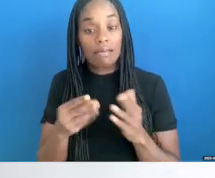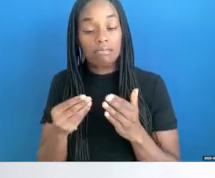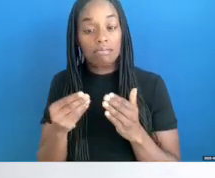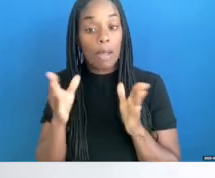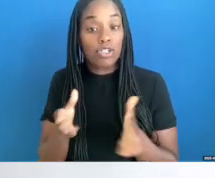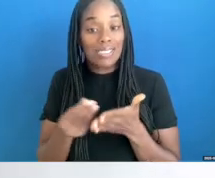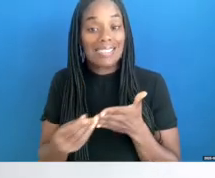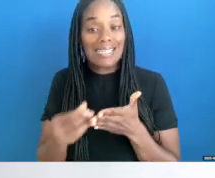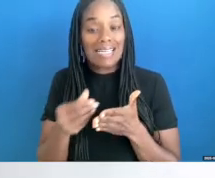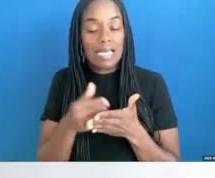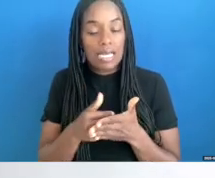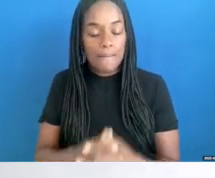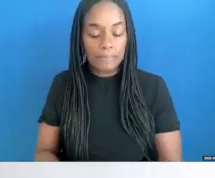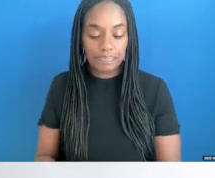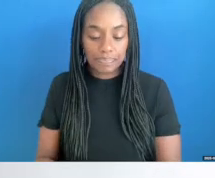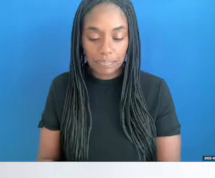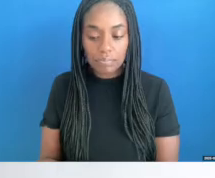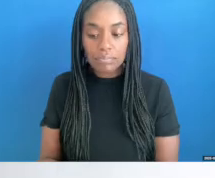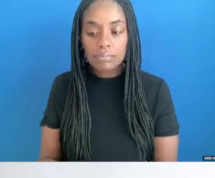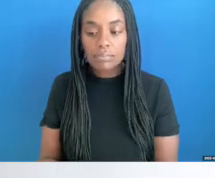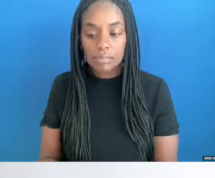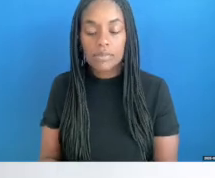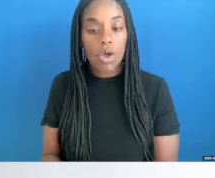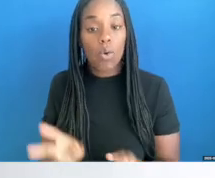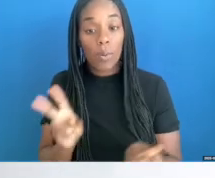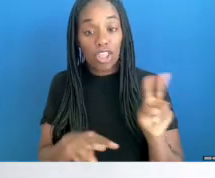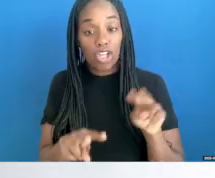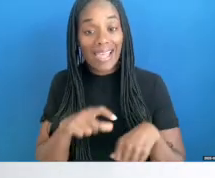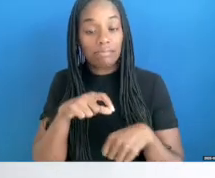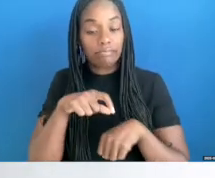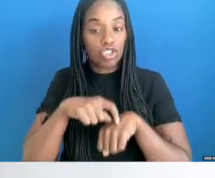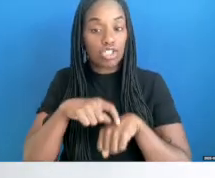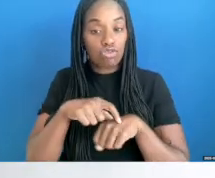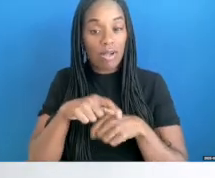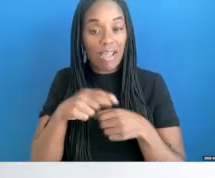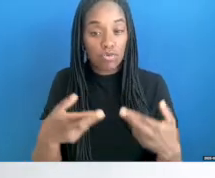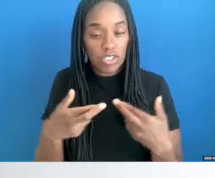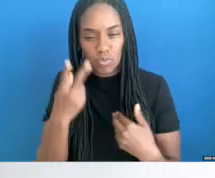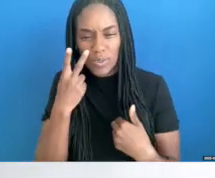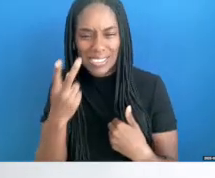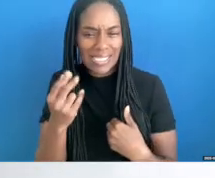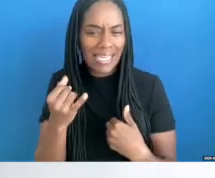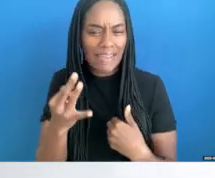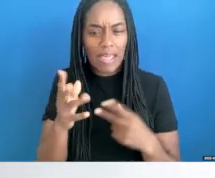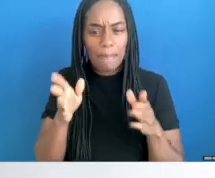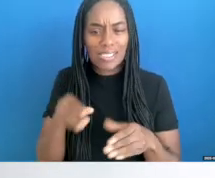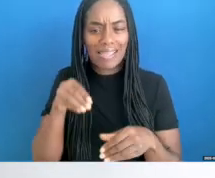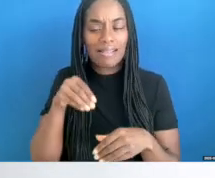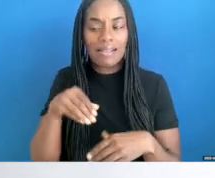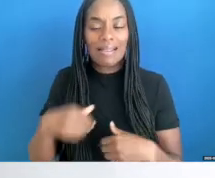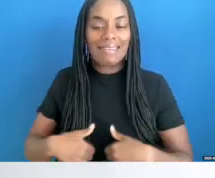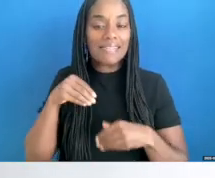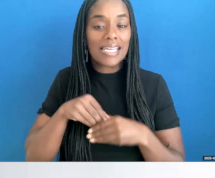we also do look at geographic regions as well. We look at whether or not somebody lives within a disadvantaged community or a low income